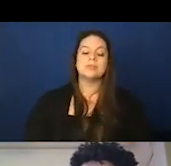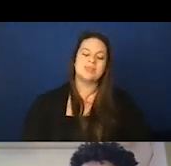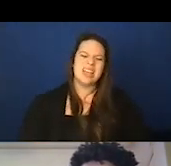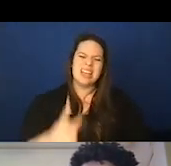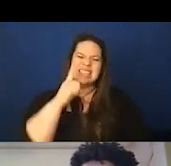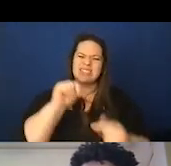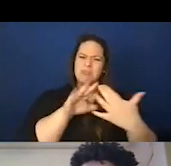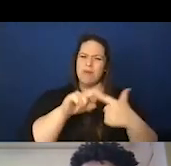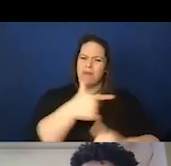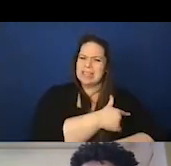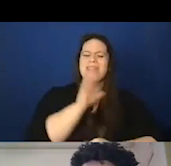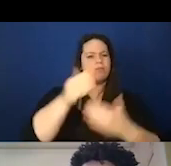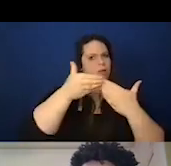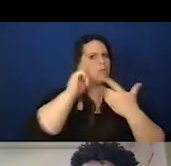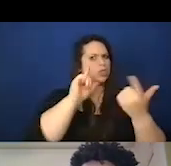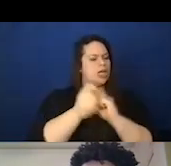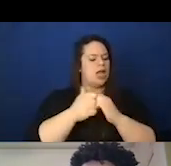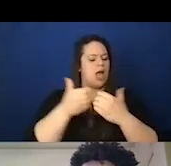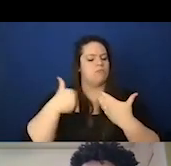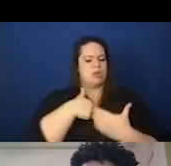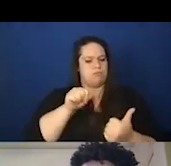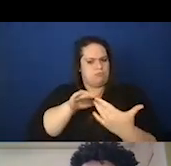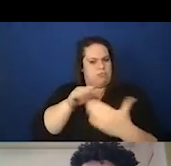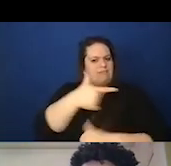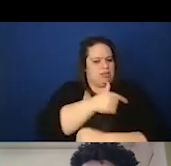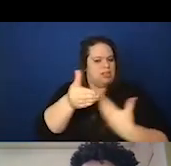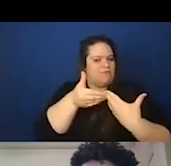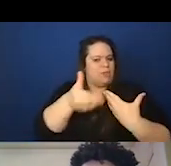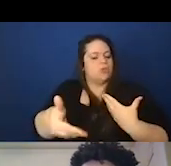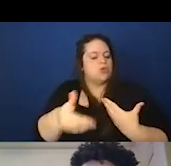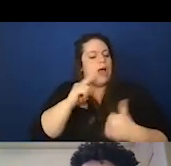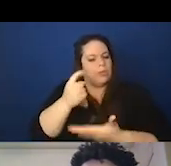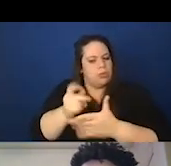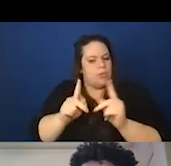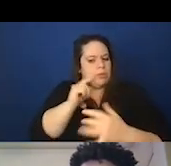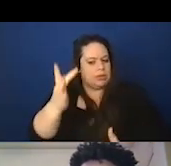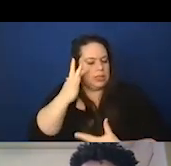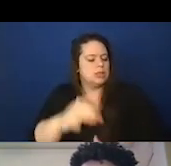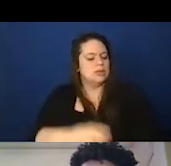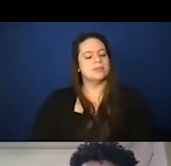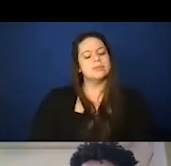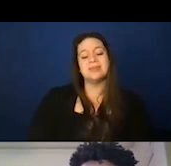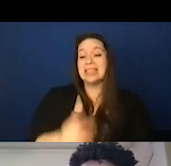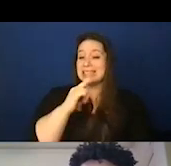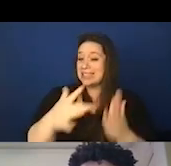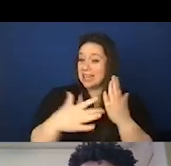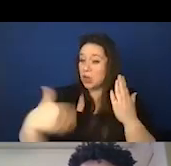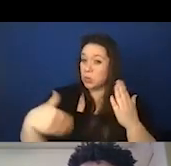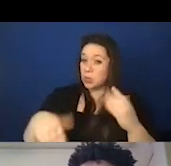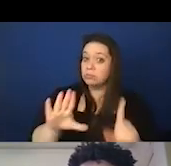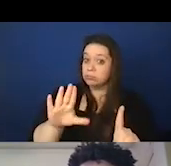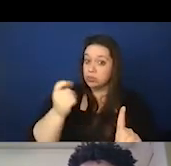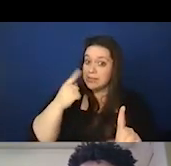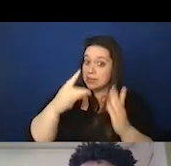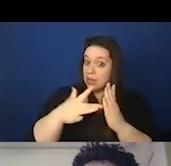change paradigms in how we manage vaccines in the future and how we treat people. Because this technology, which has been around for 12